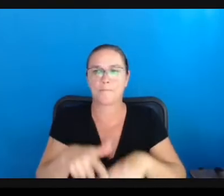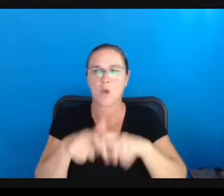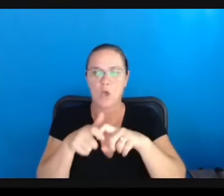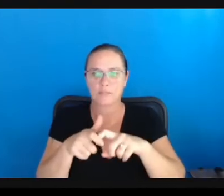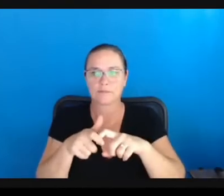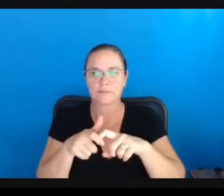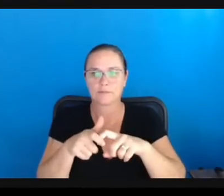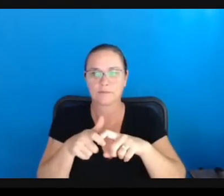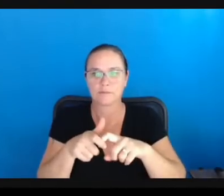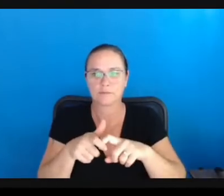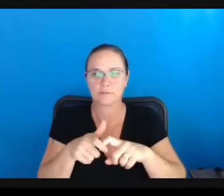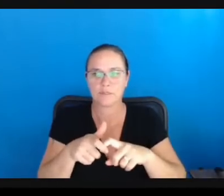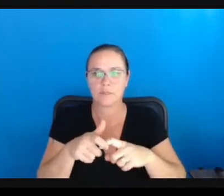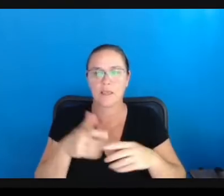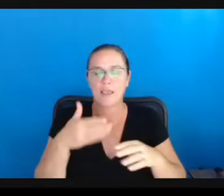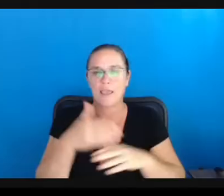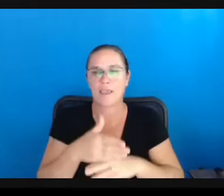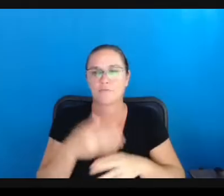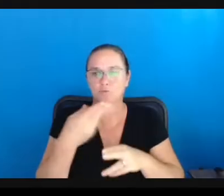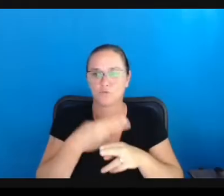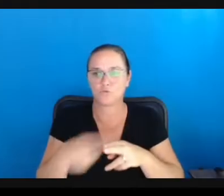a shorter than usual